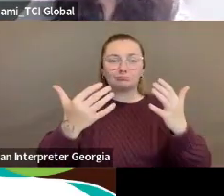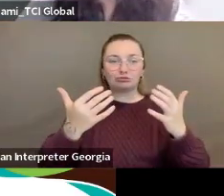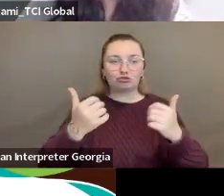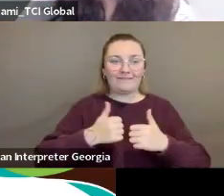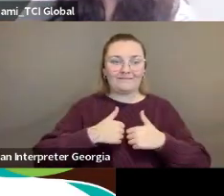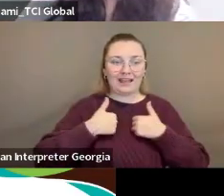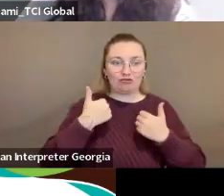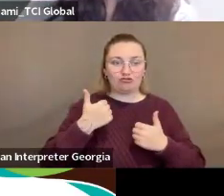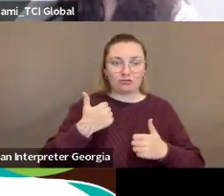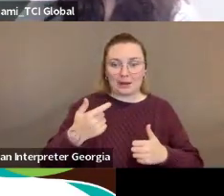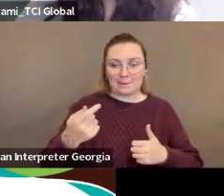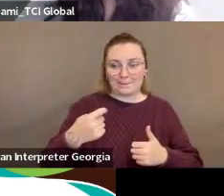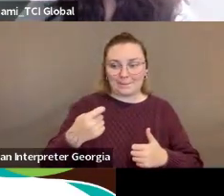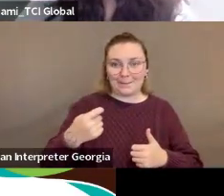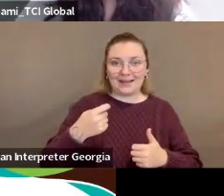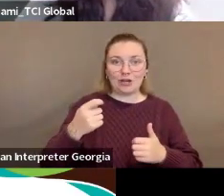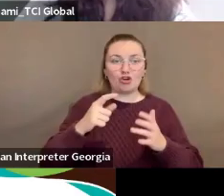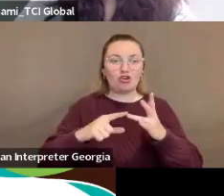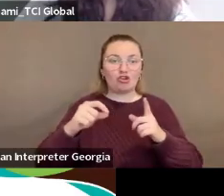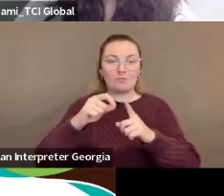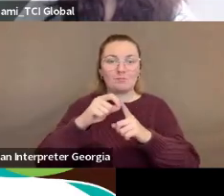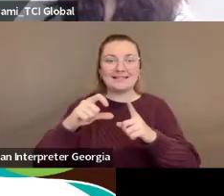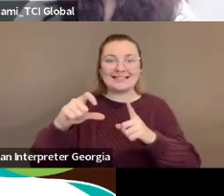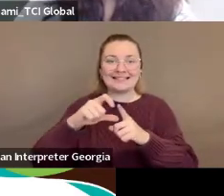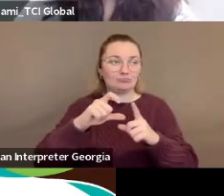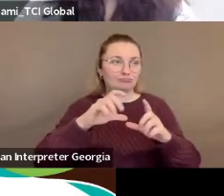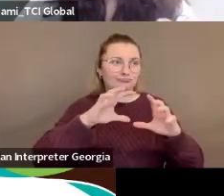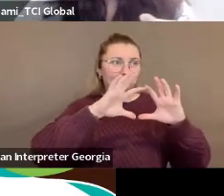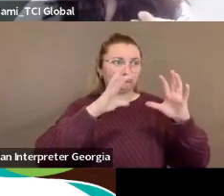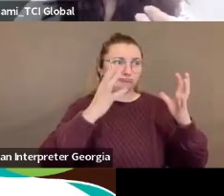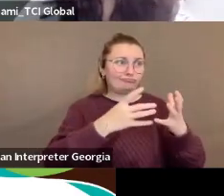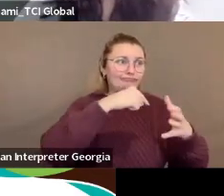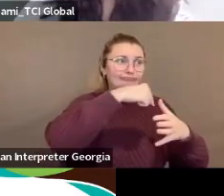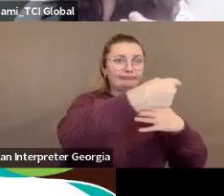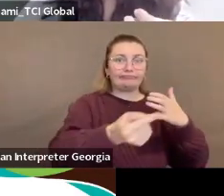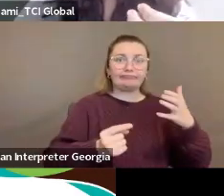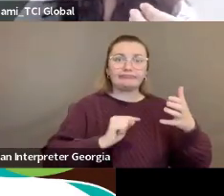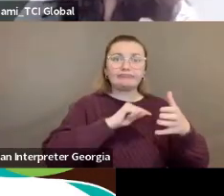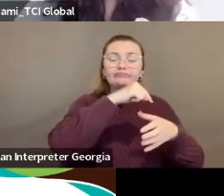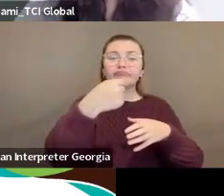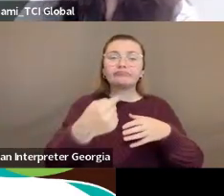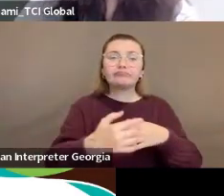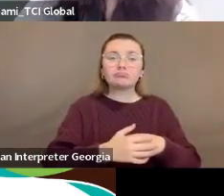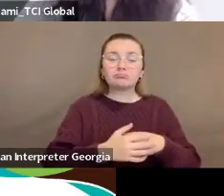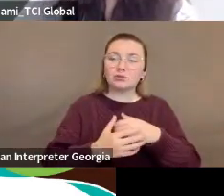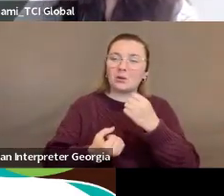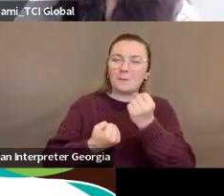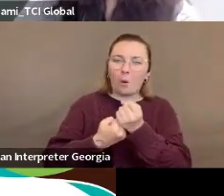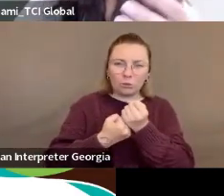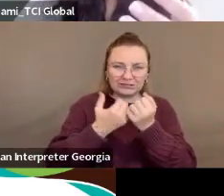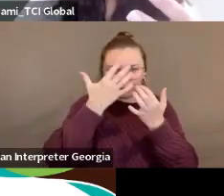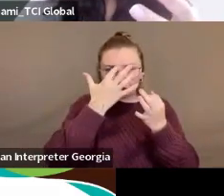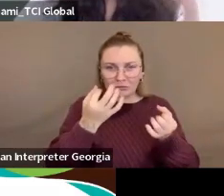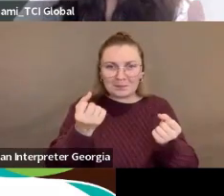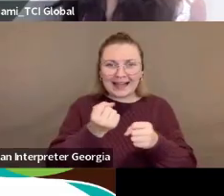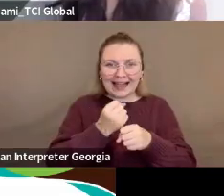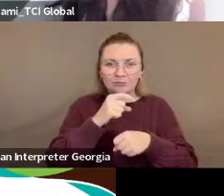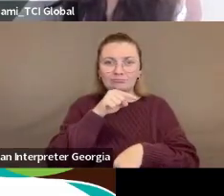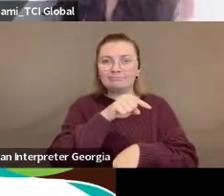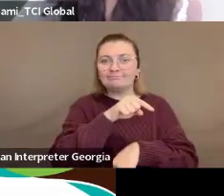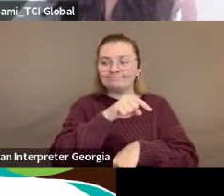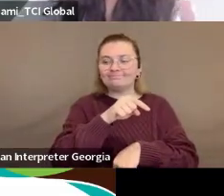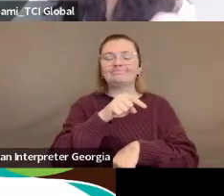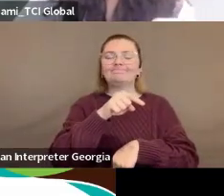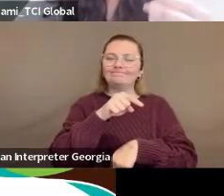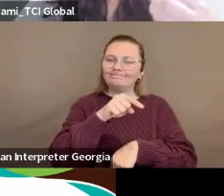our member OPDs across the globe. And when we're talking about supported decision making, it's about making